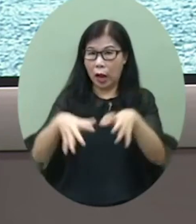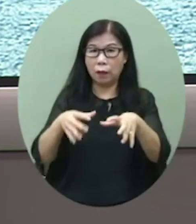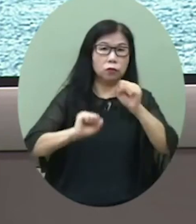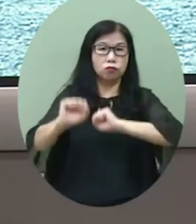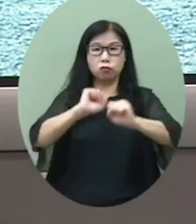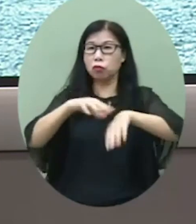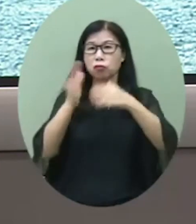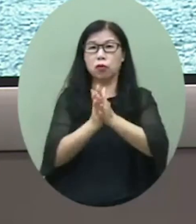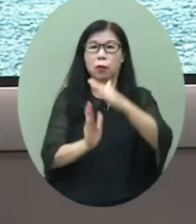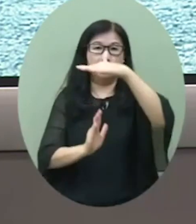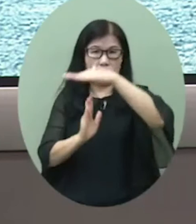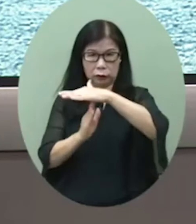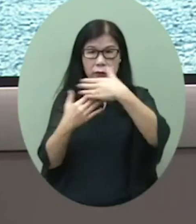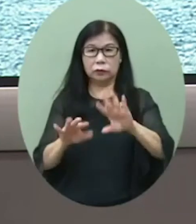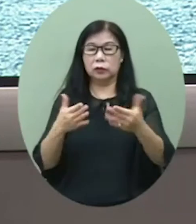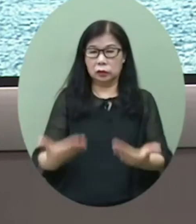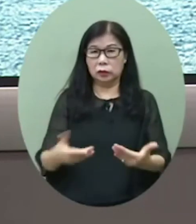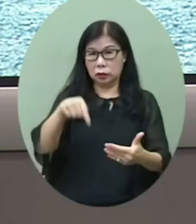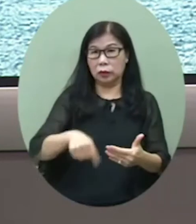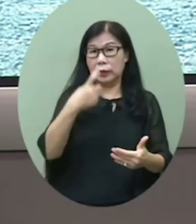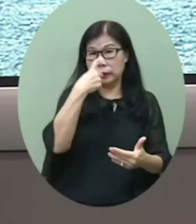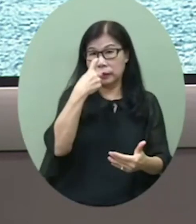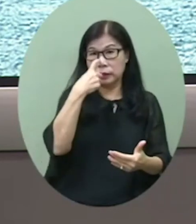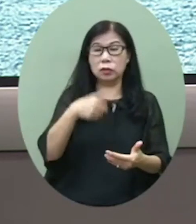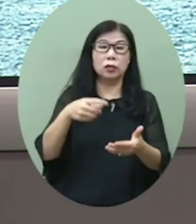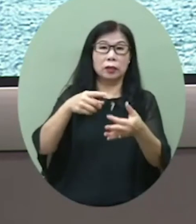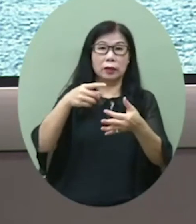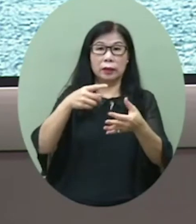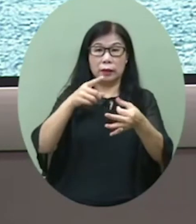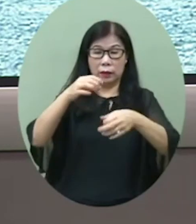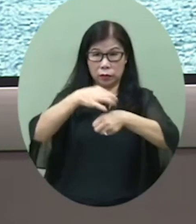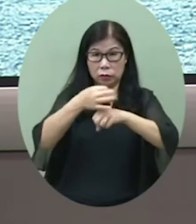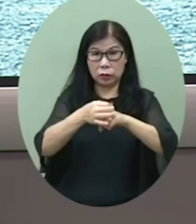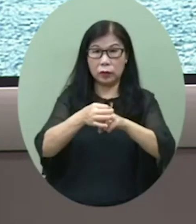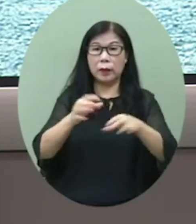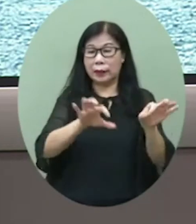2 persons, so therefore candidates are not able to carry out any